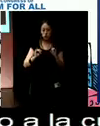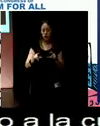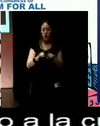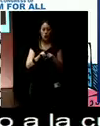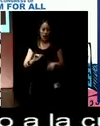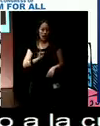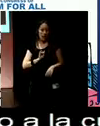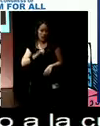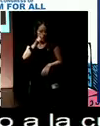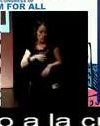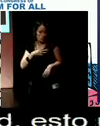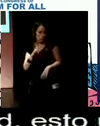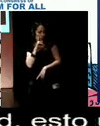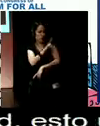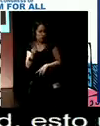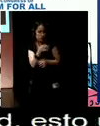leisure process.